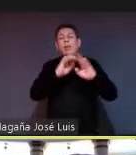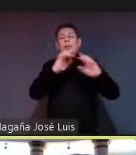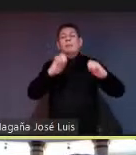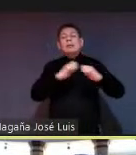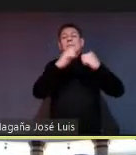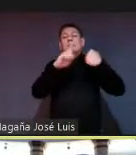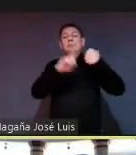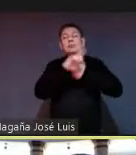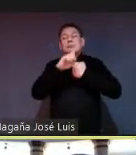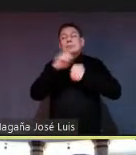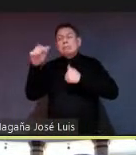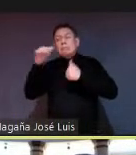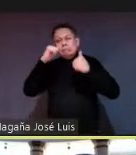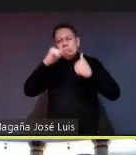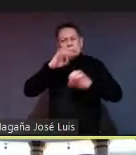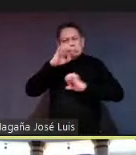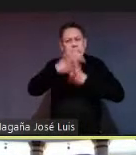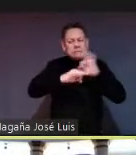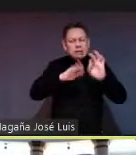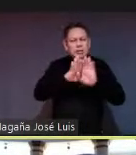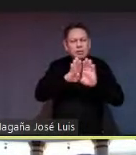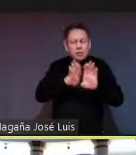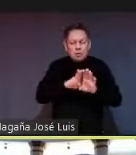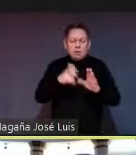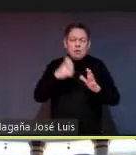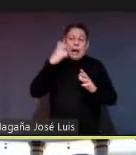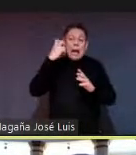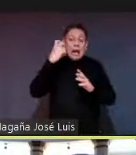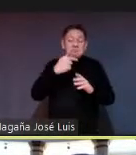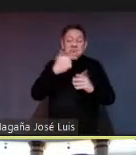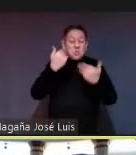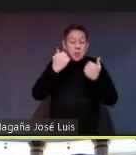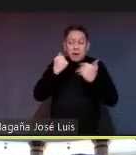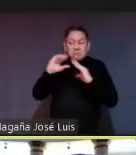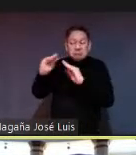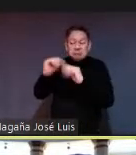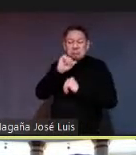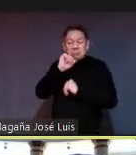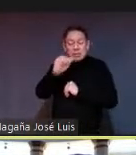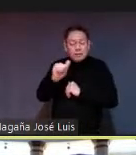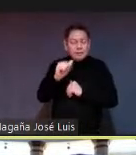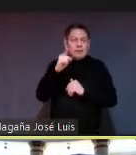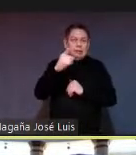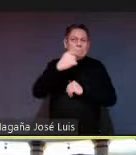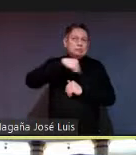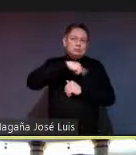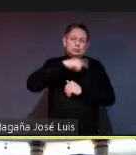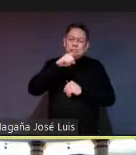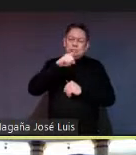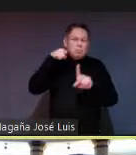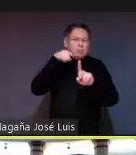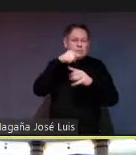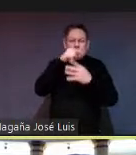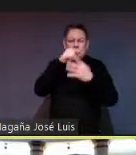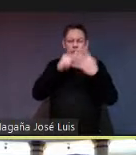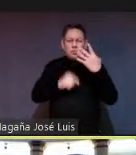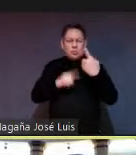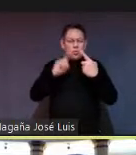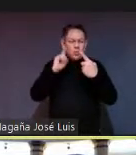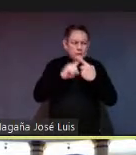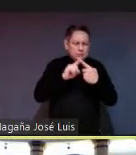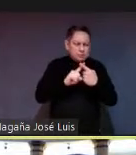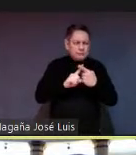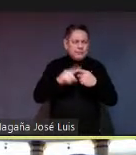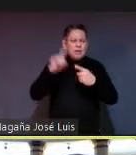simulation scenarios, and little social responsibility. So these are the four gaps that we identified. We saw